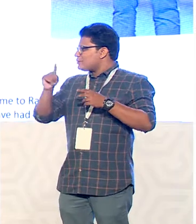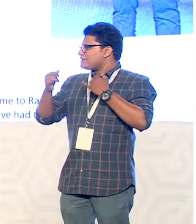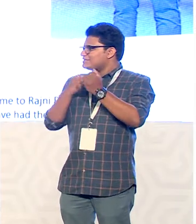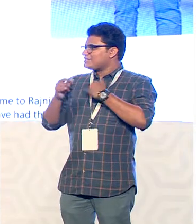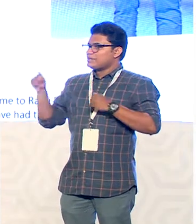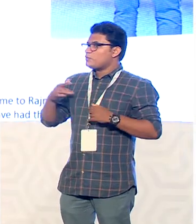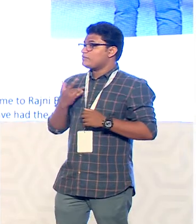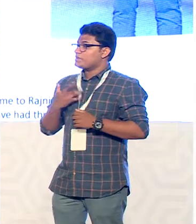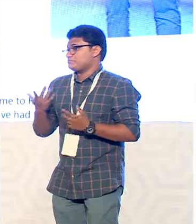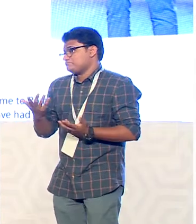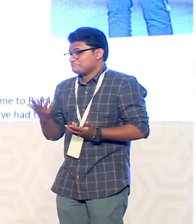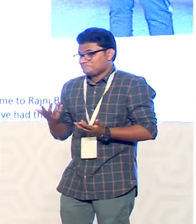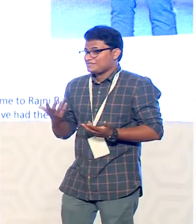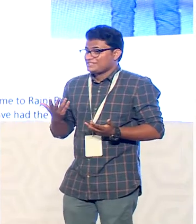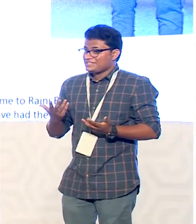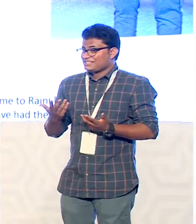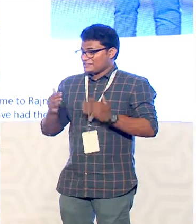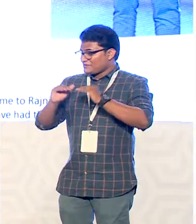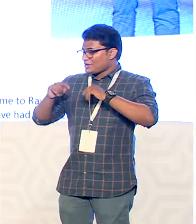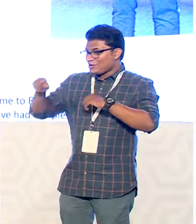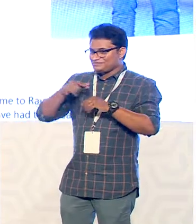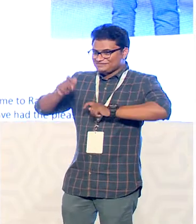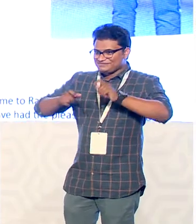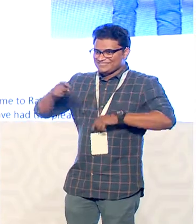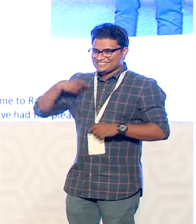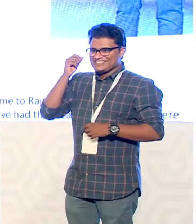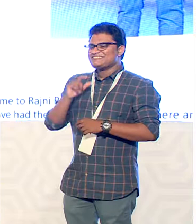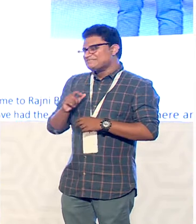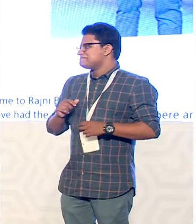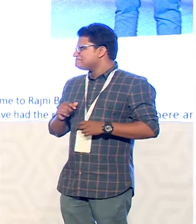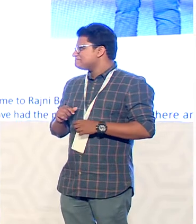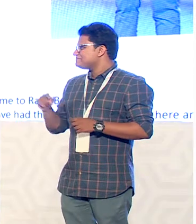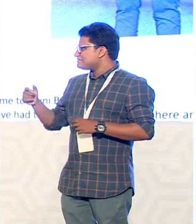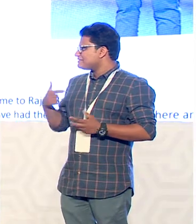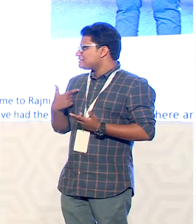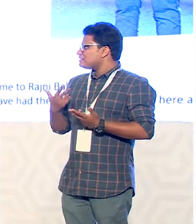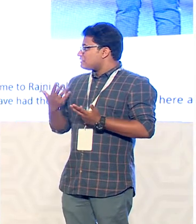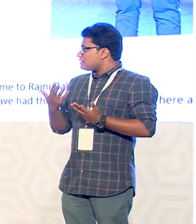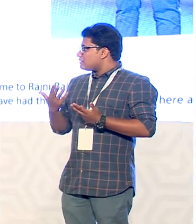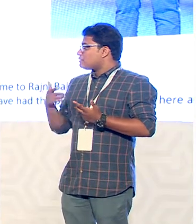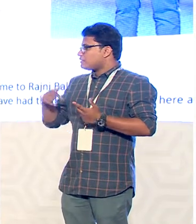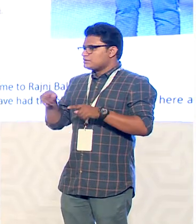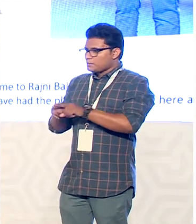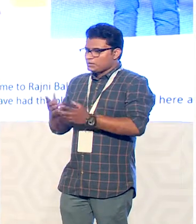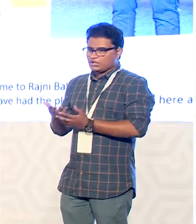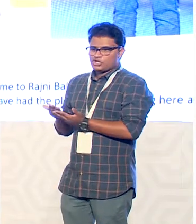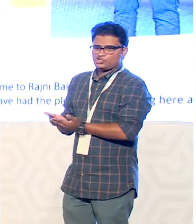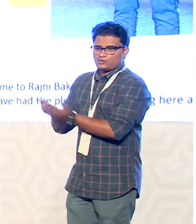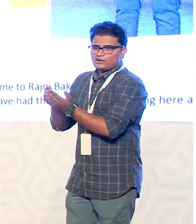stories which I feel are fair wind in the sails of this ship, this